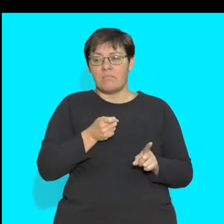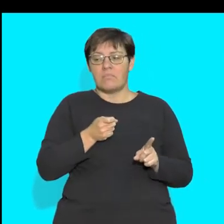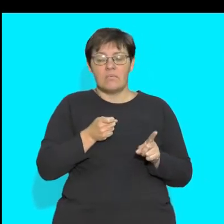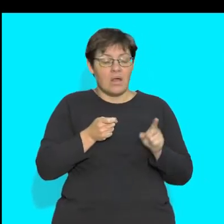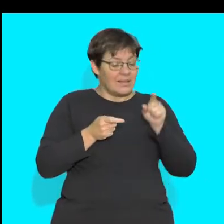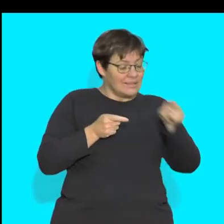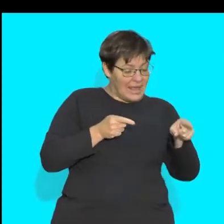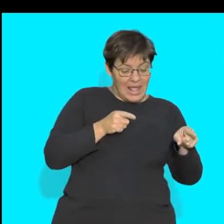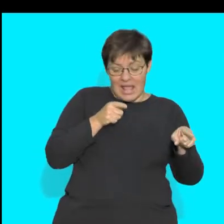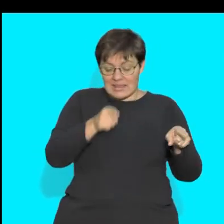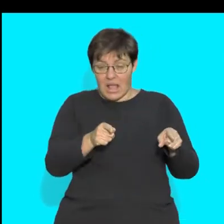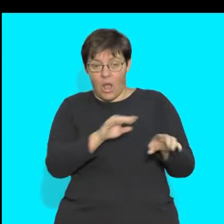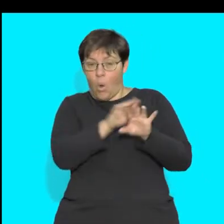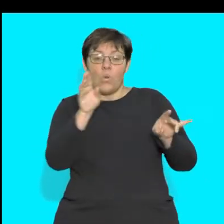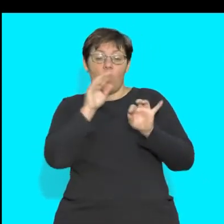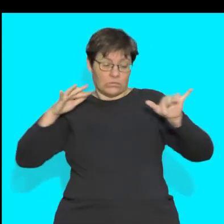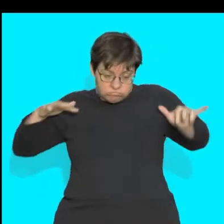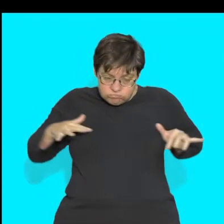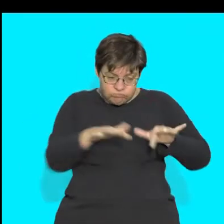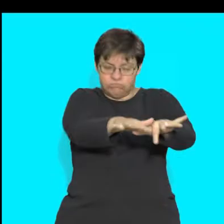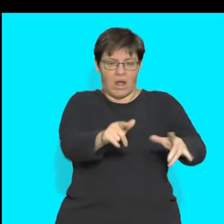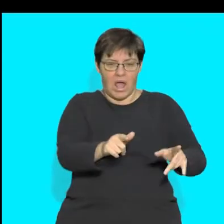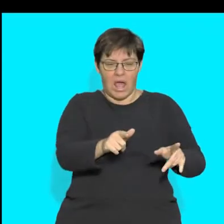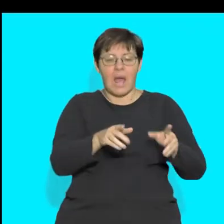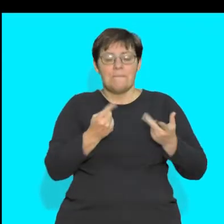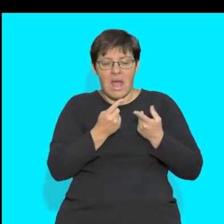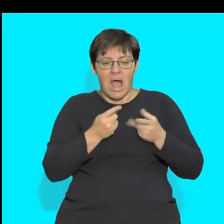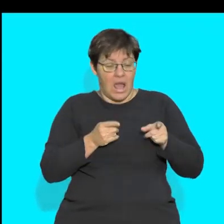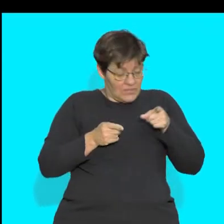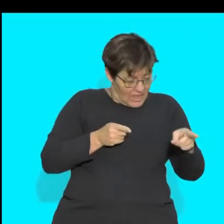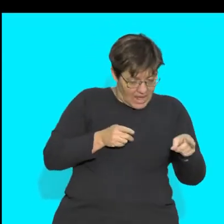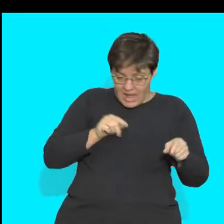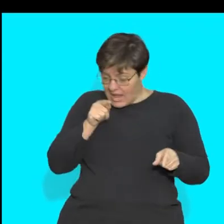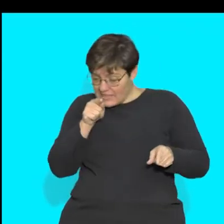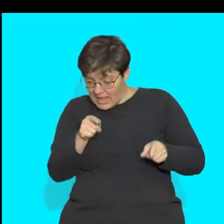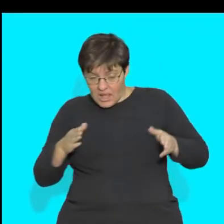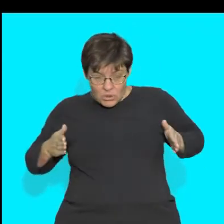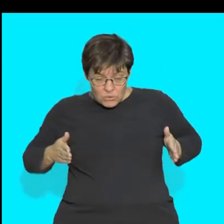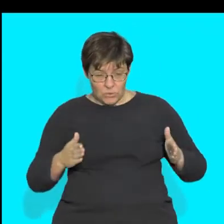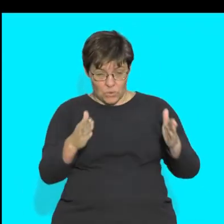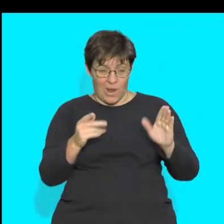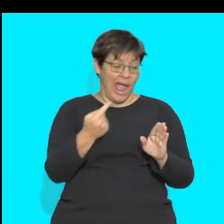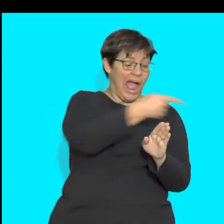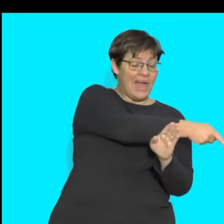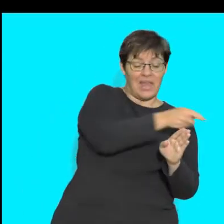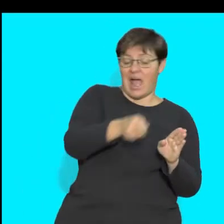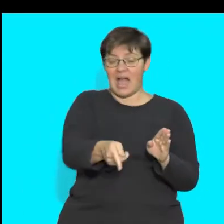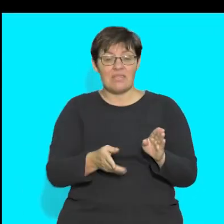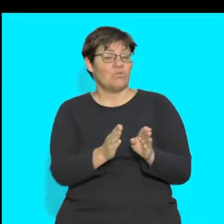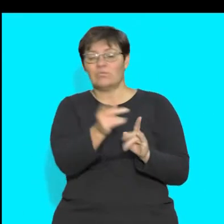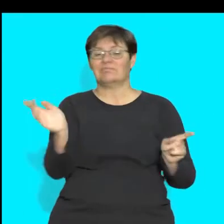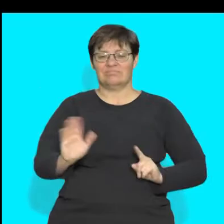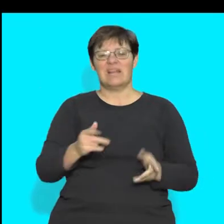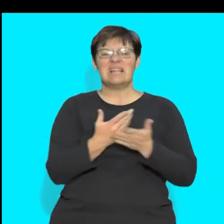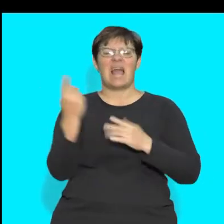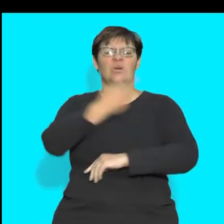certain parts, can you see where those little blue lipids are, and not move through the other ones. So it's basically like a toll